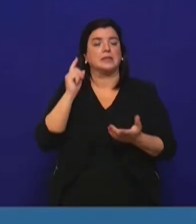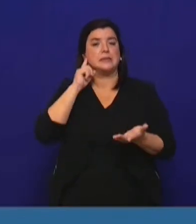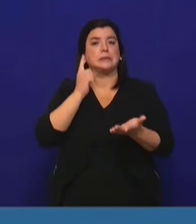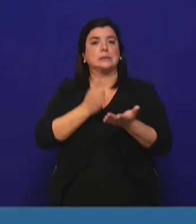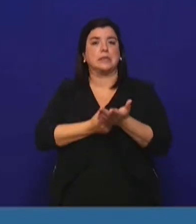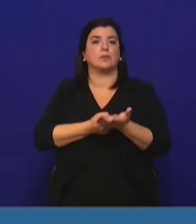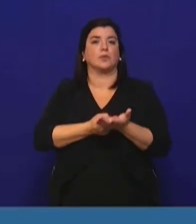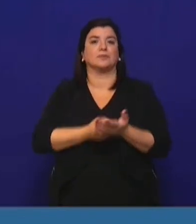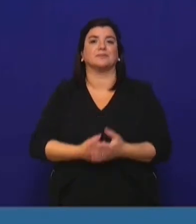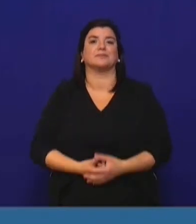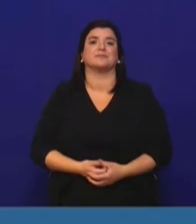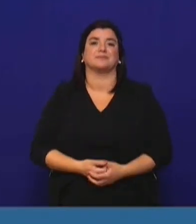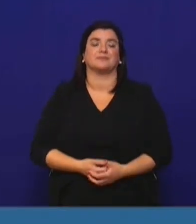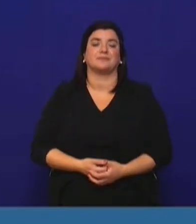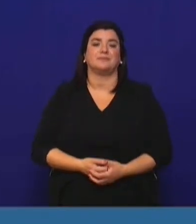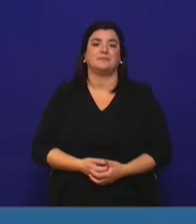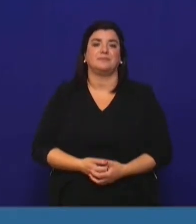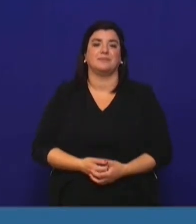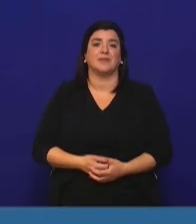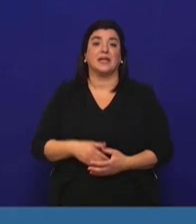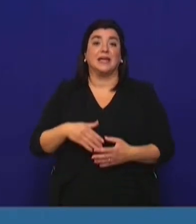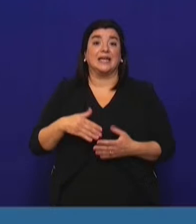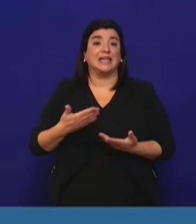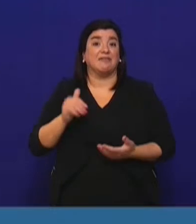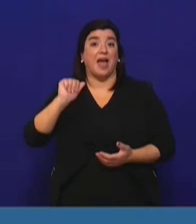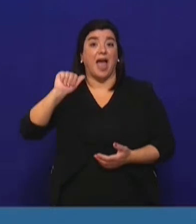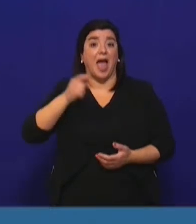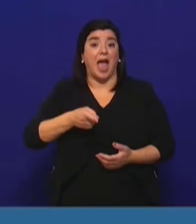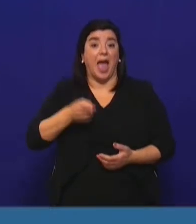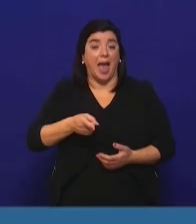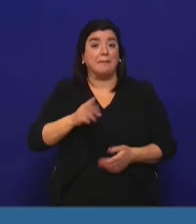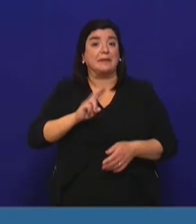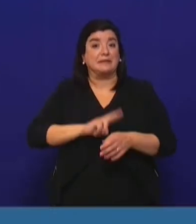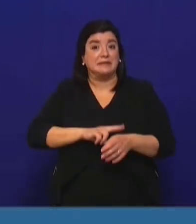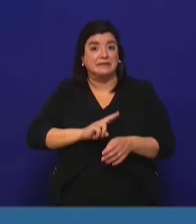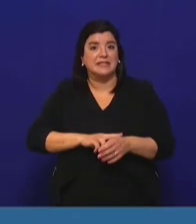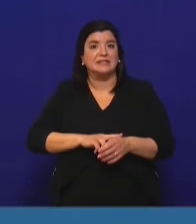għaddej. Permezz tal-app ħatkun qiegħda issaħħaħ